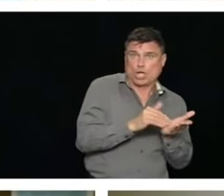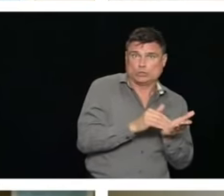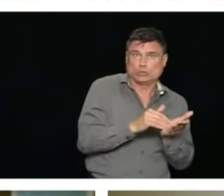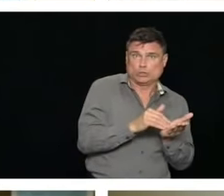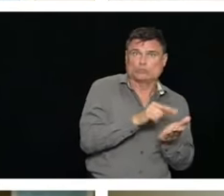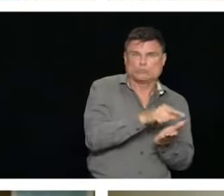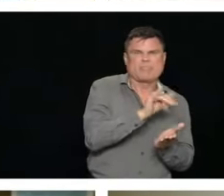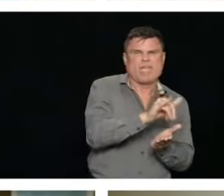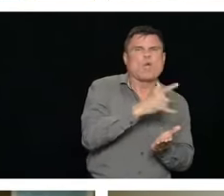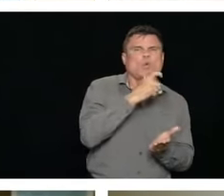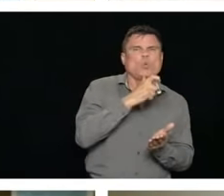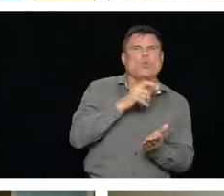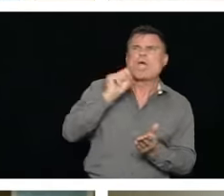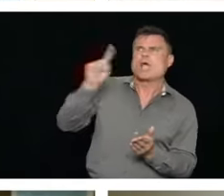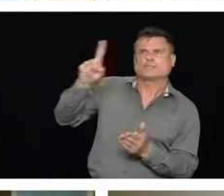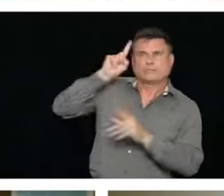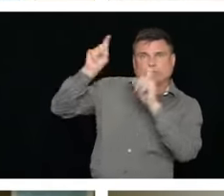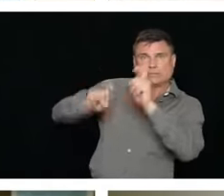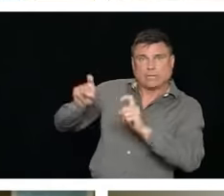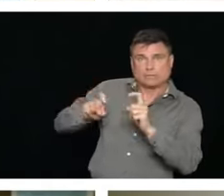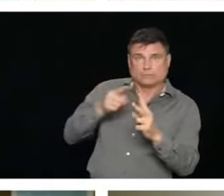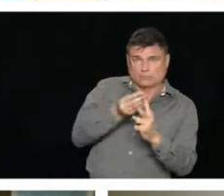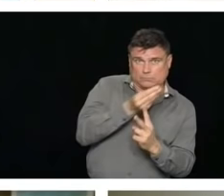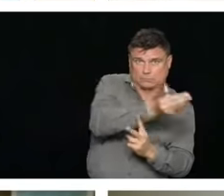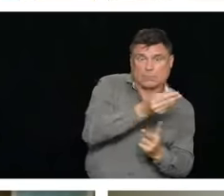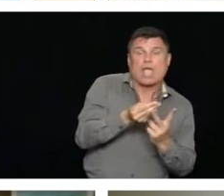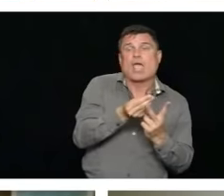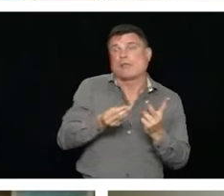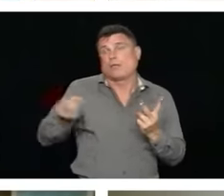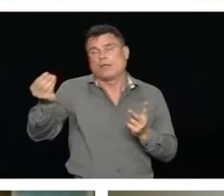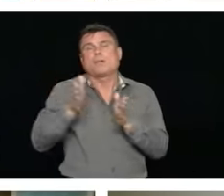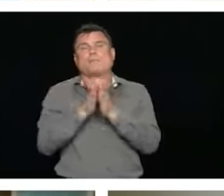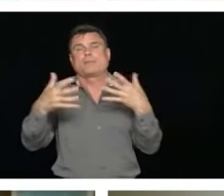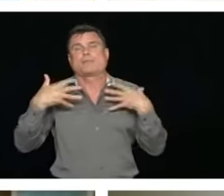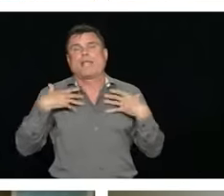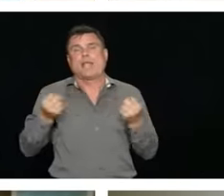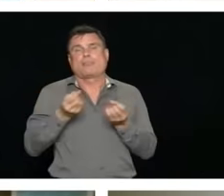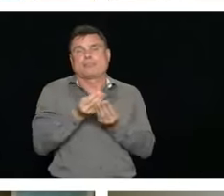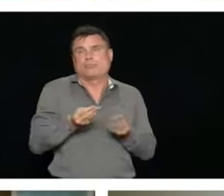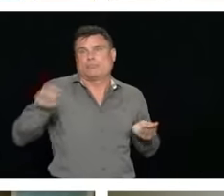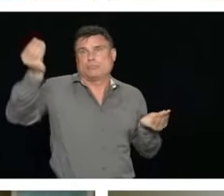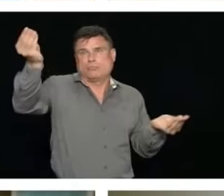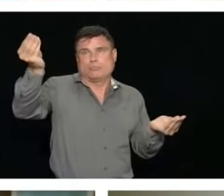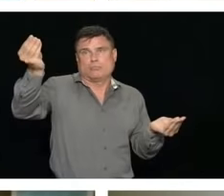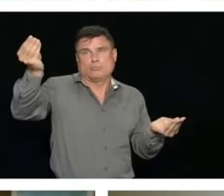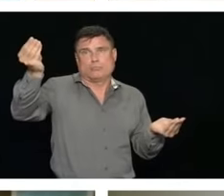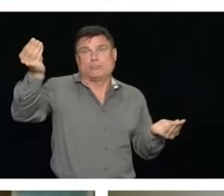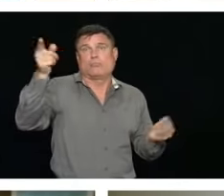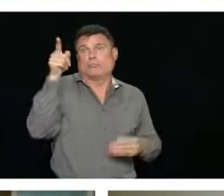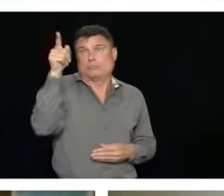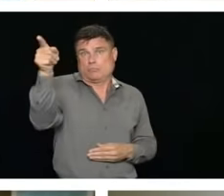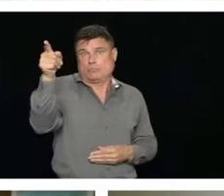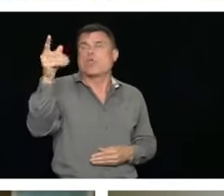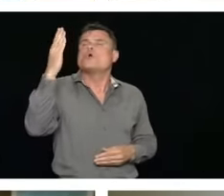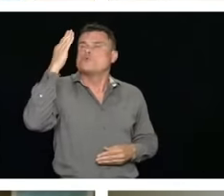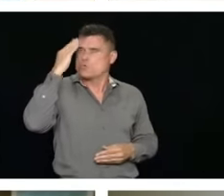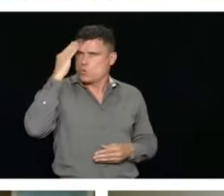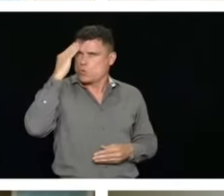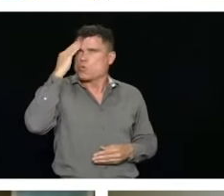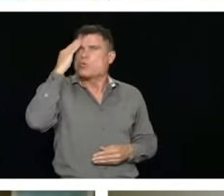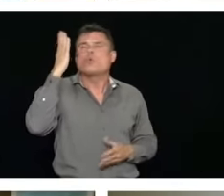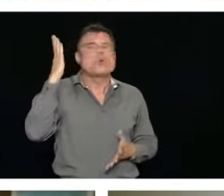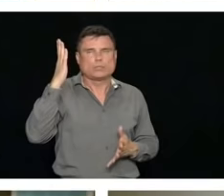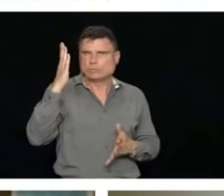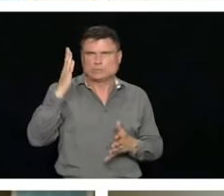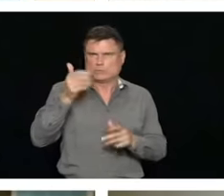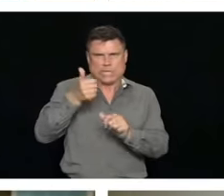test. We reach out to the family, to the person, and then we talk to that person